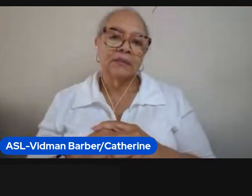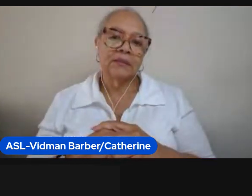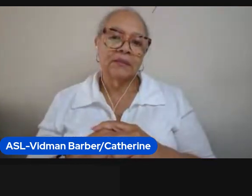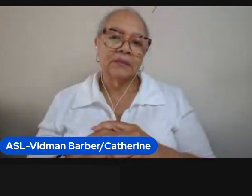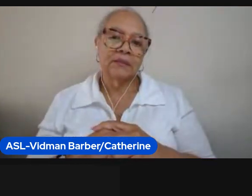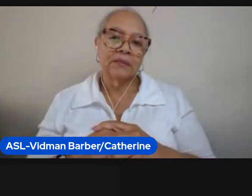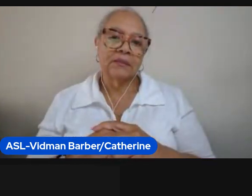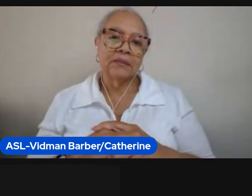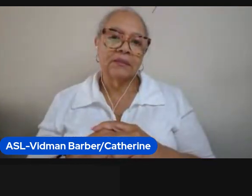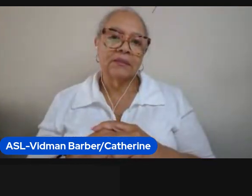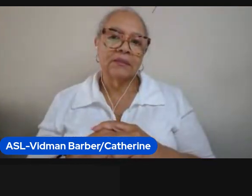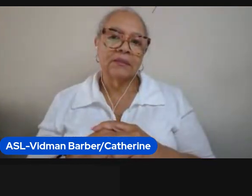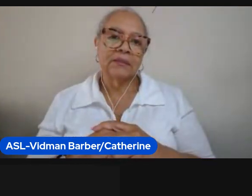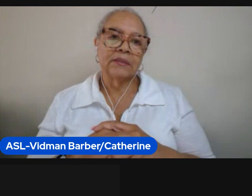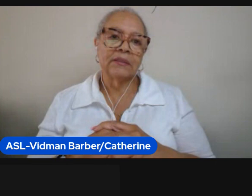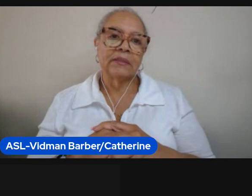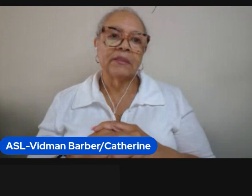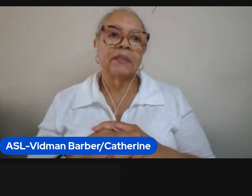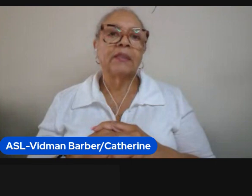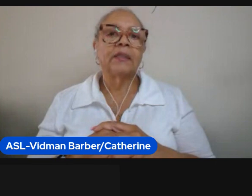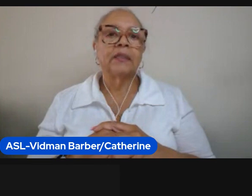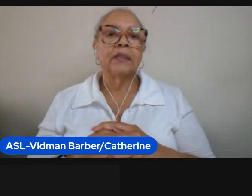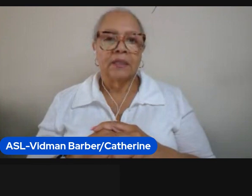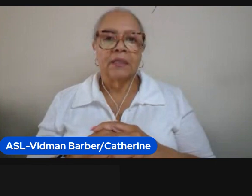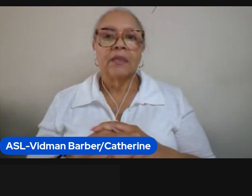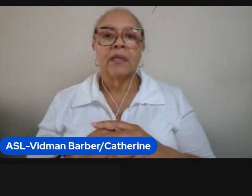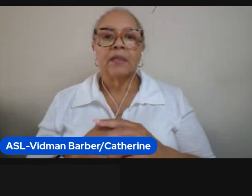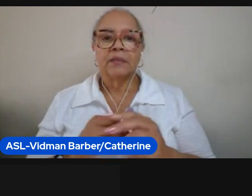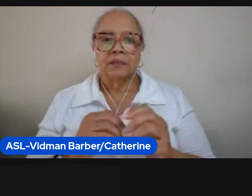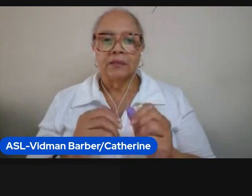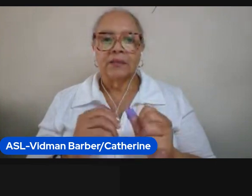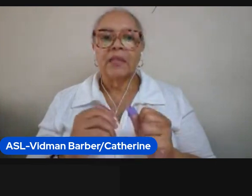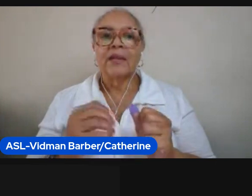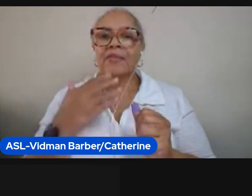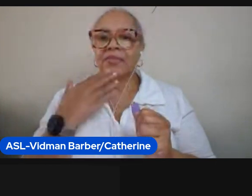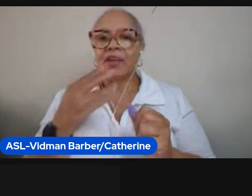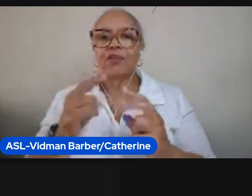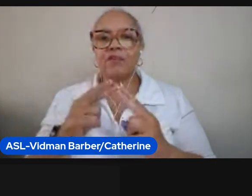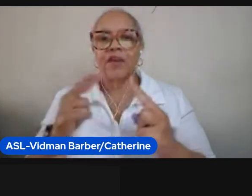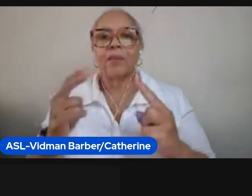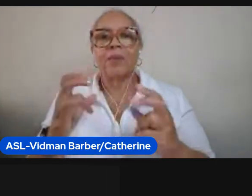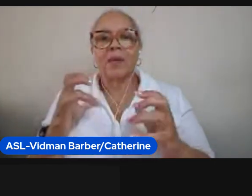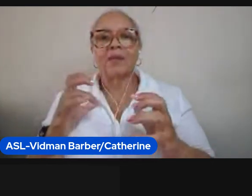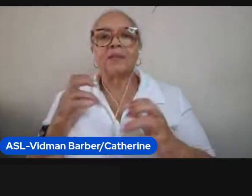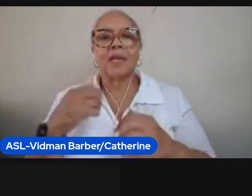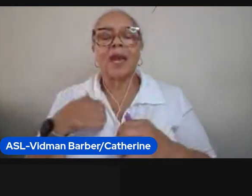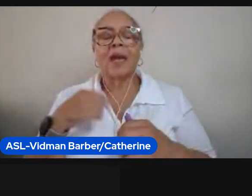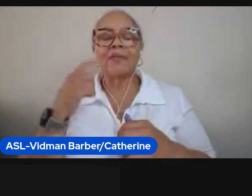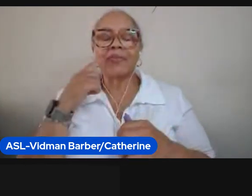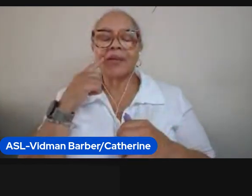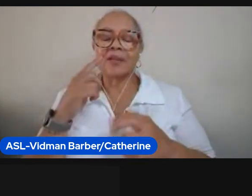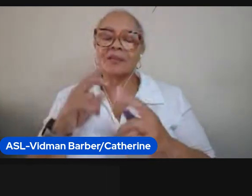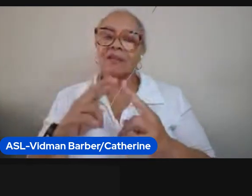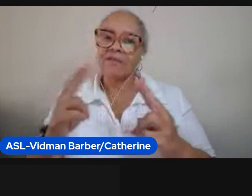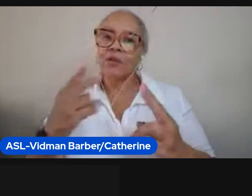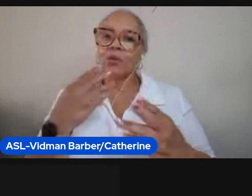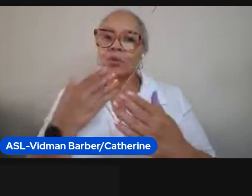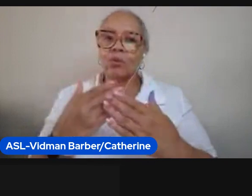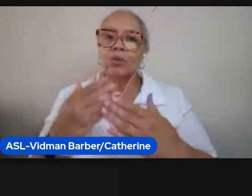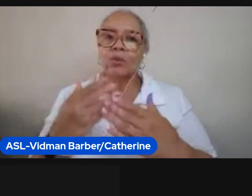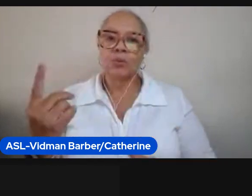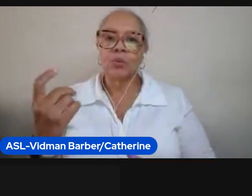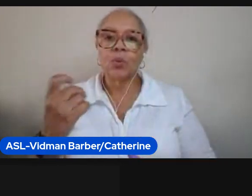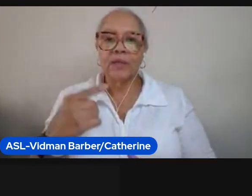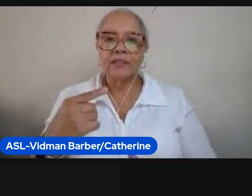very much. Yeah. Thank you very much. I think it's a very good question,